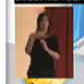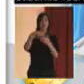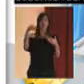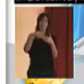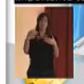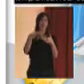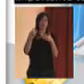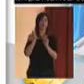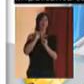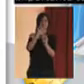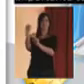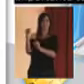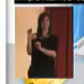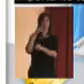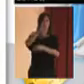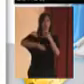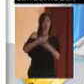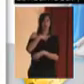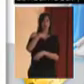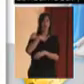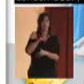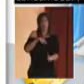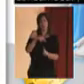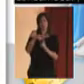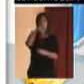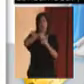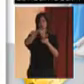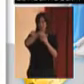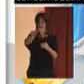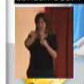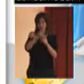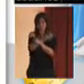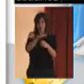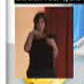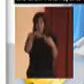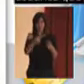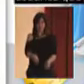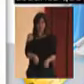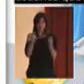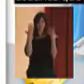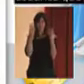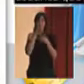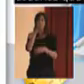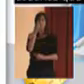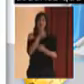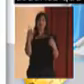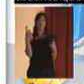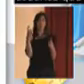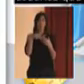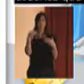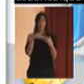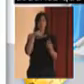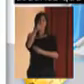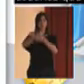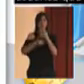out or aside, and also some content aside, because there are some users who cannot work with